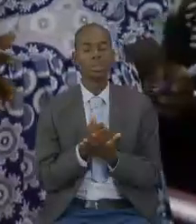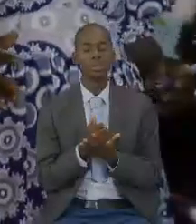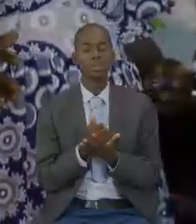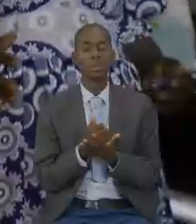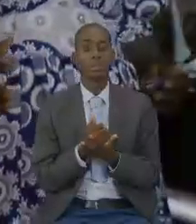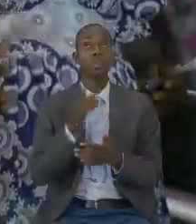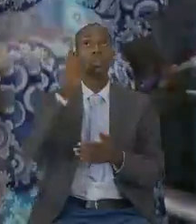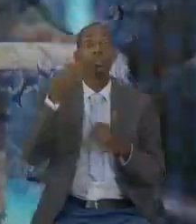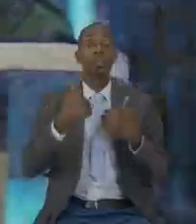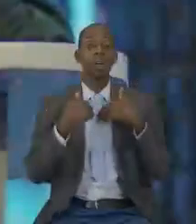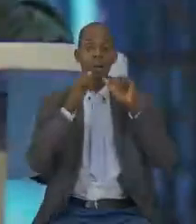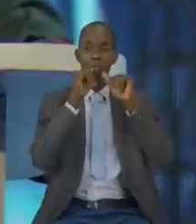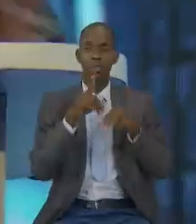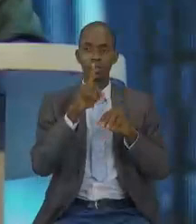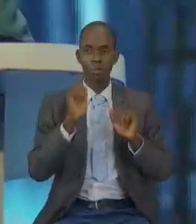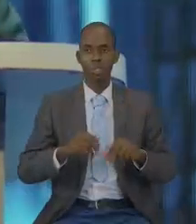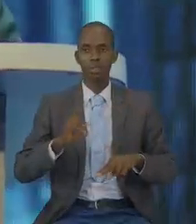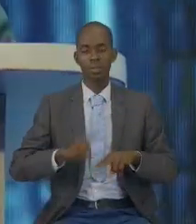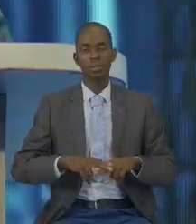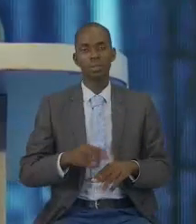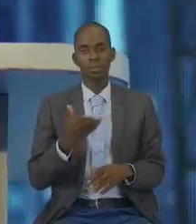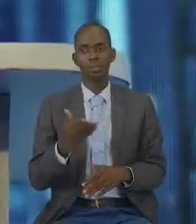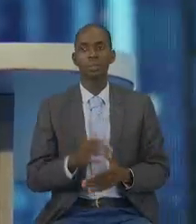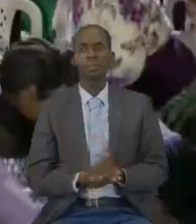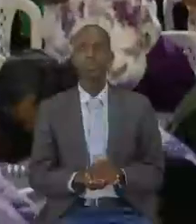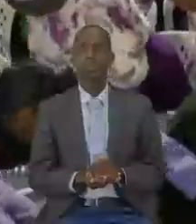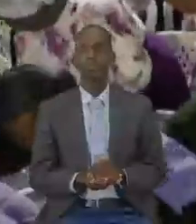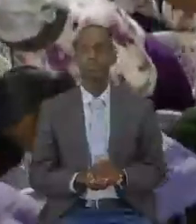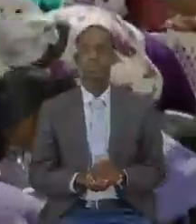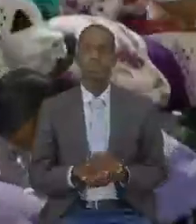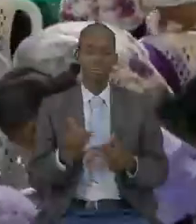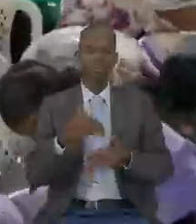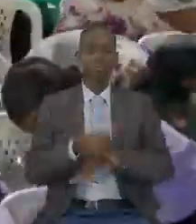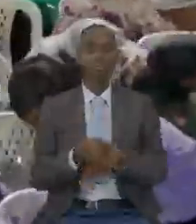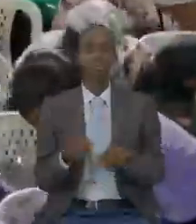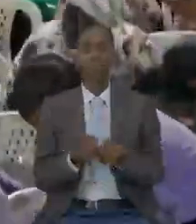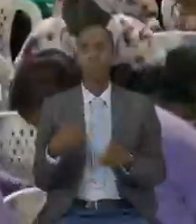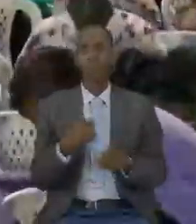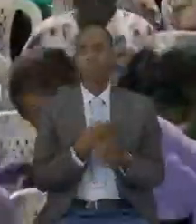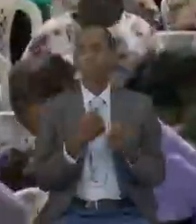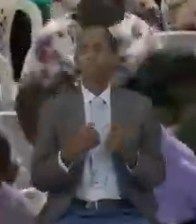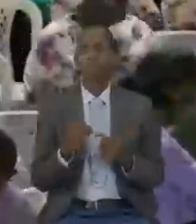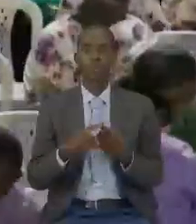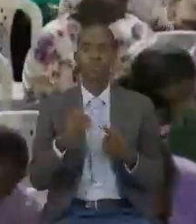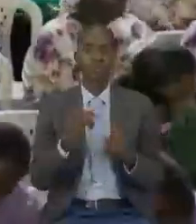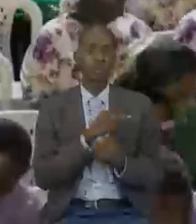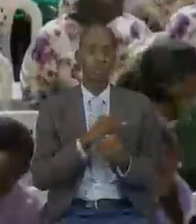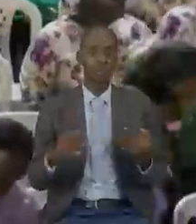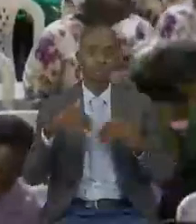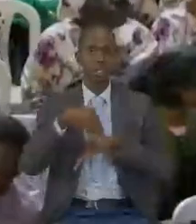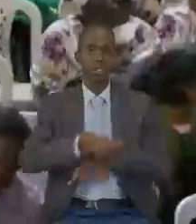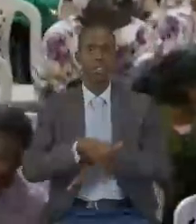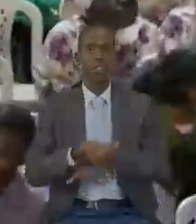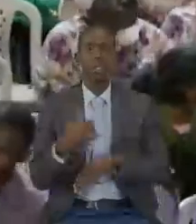God has blessed you. You can sit down. Tonight, as we come to the final night, we're